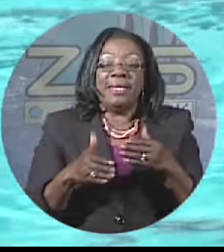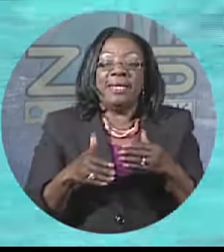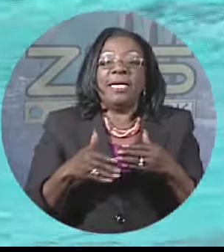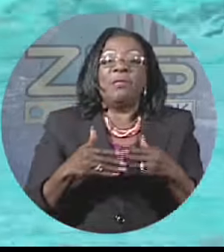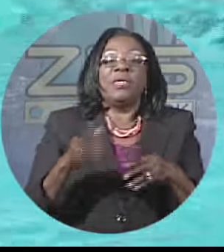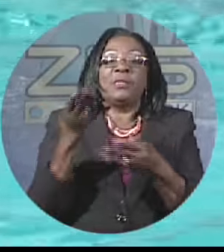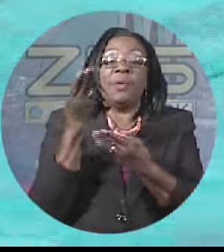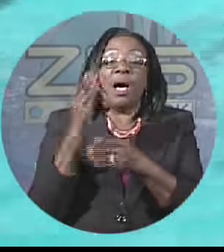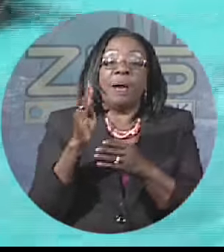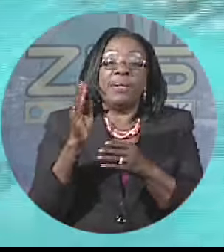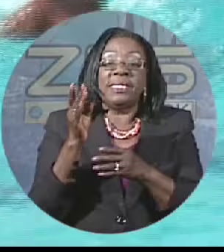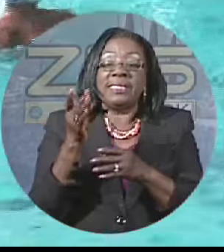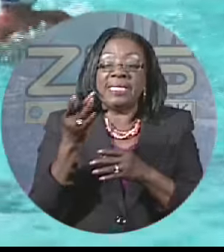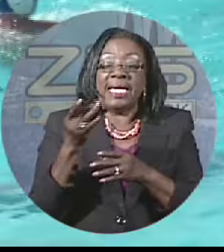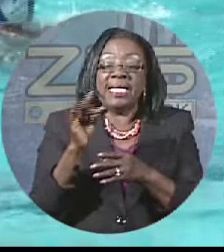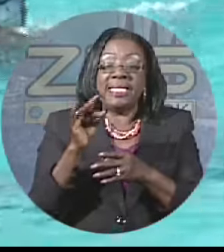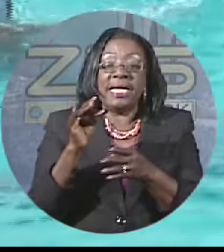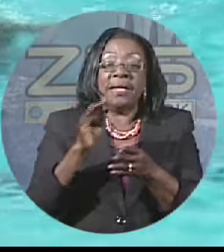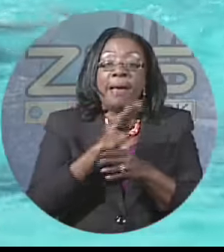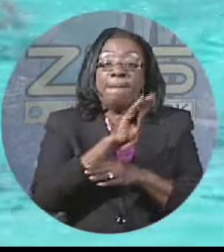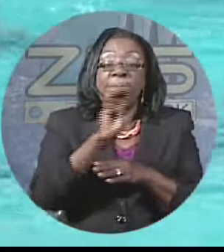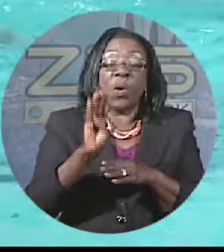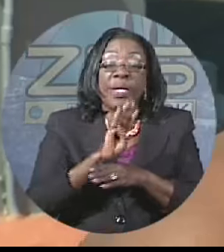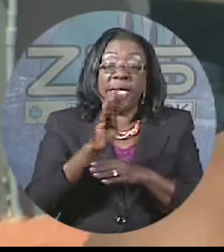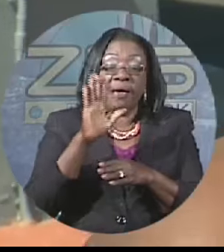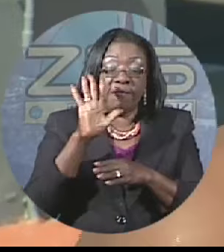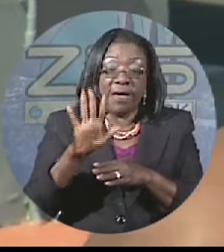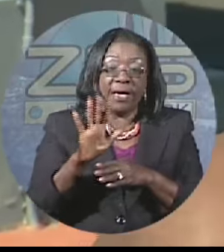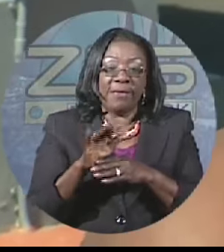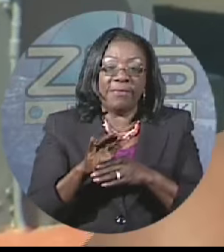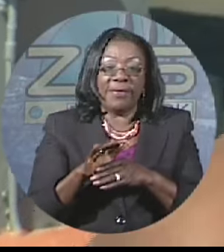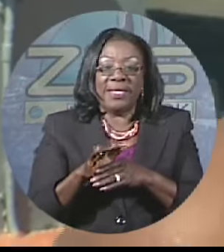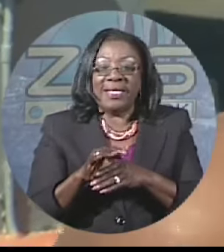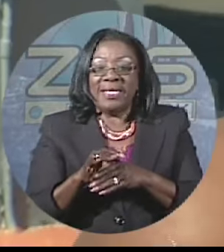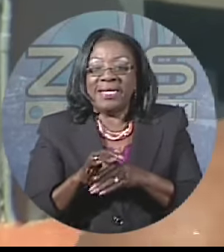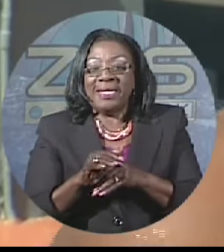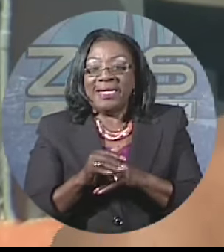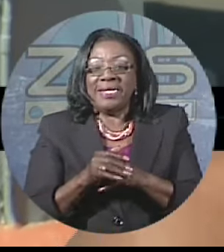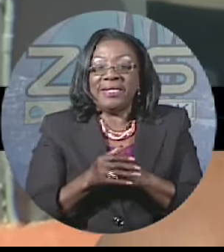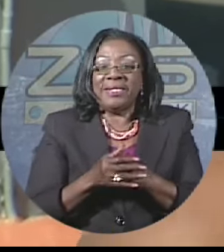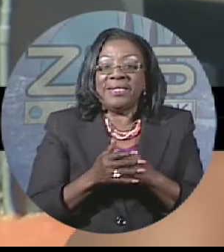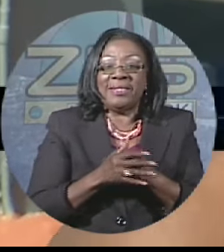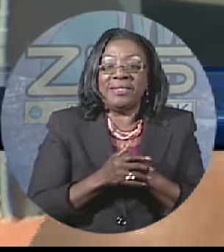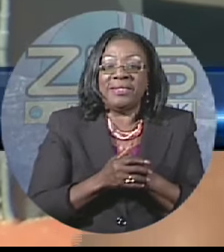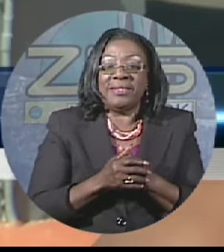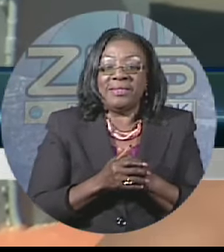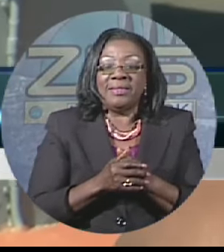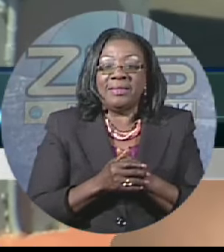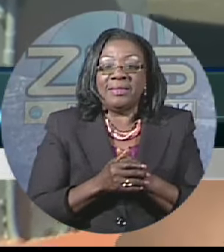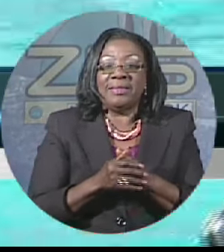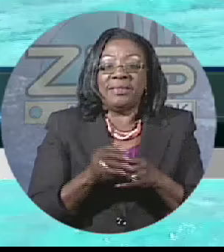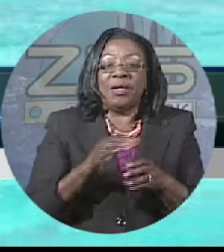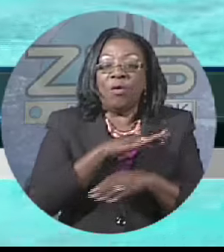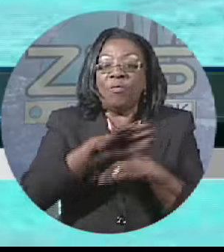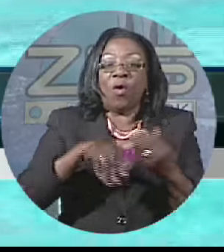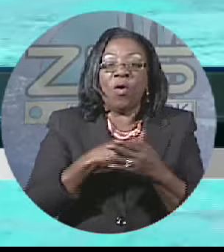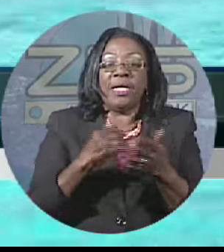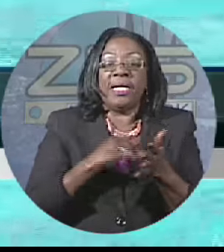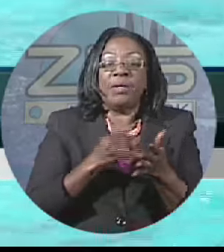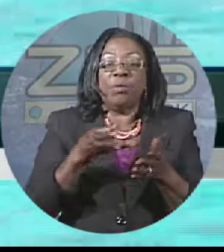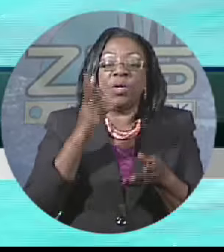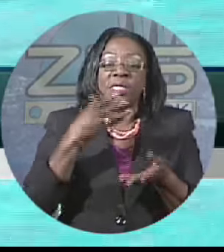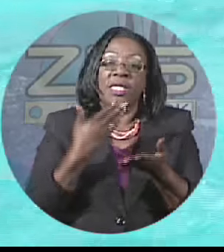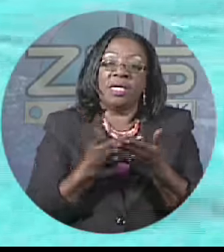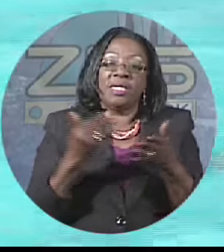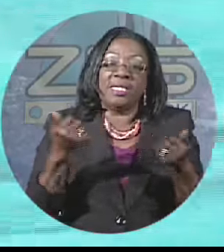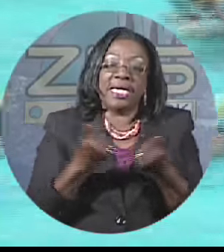5. Superb job by goalie Aiden Johnson. Just sleeping a bit because I came back from a cold, and overall it's a good game. 6-0